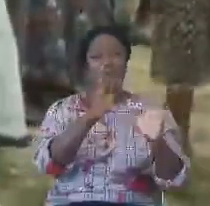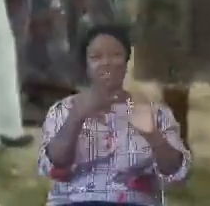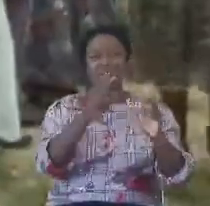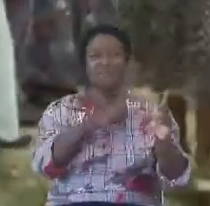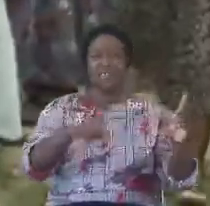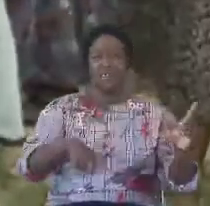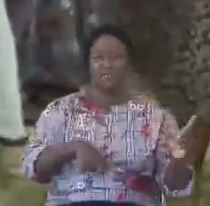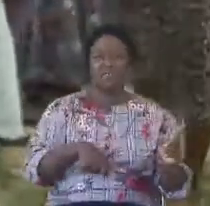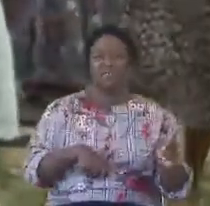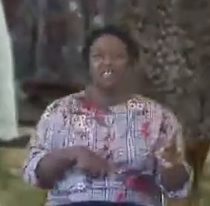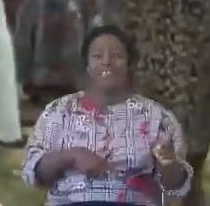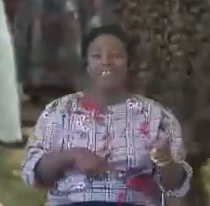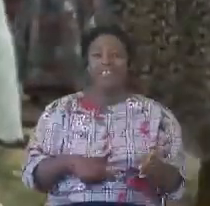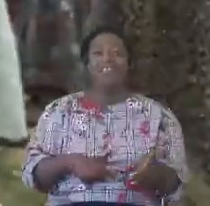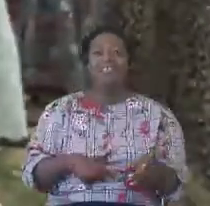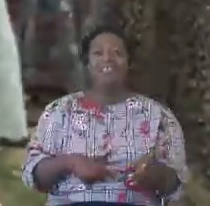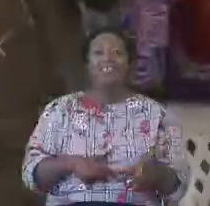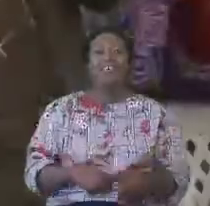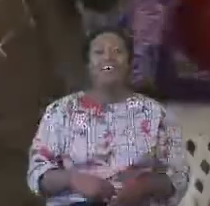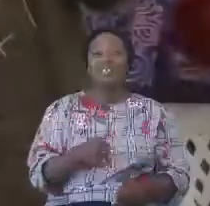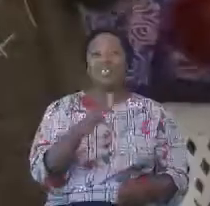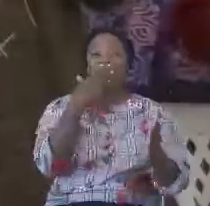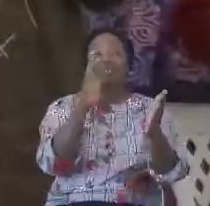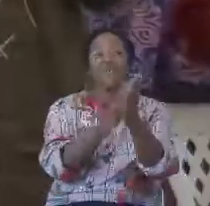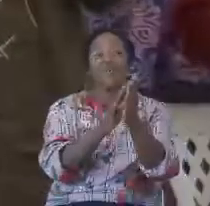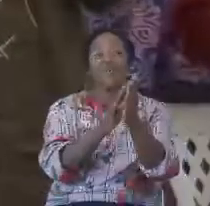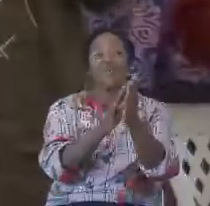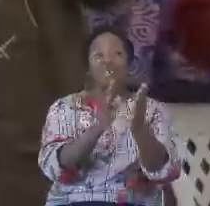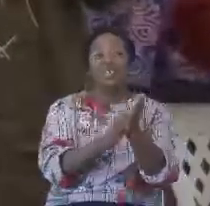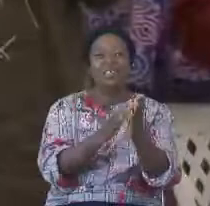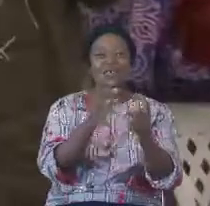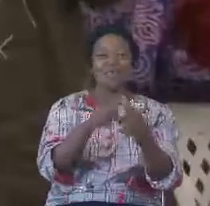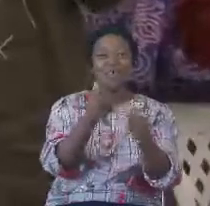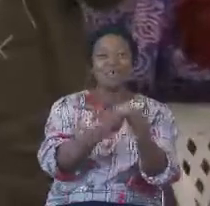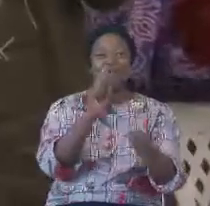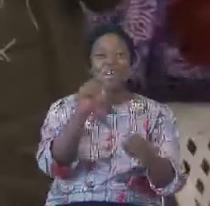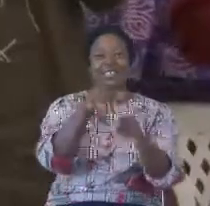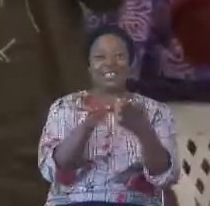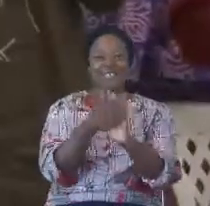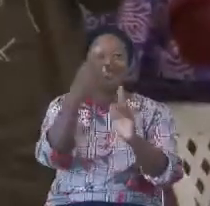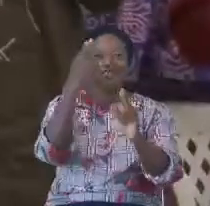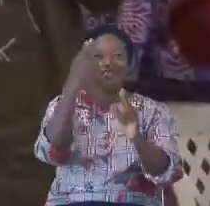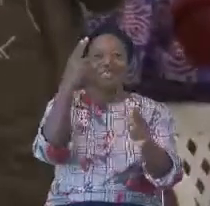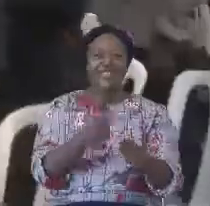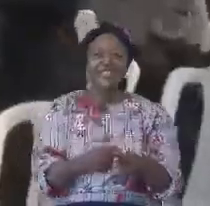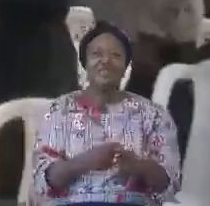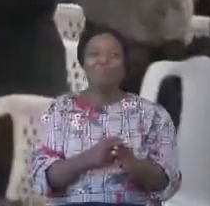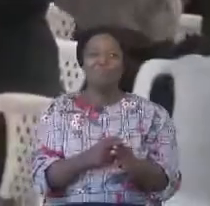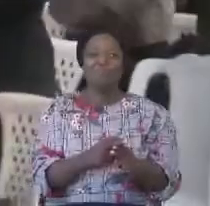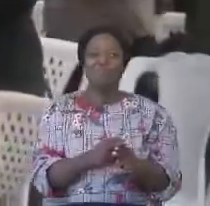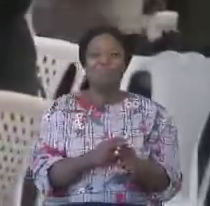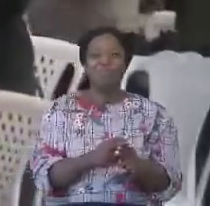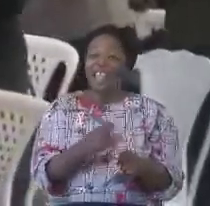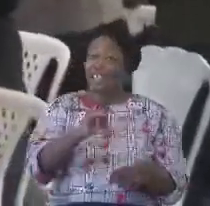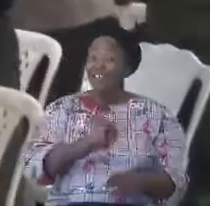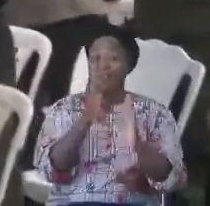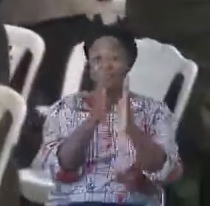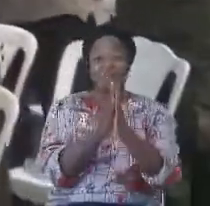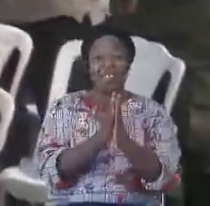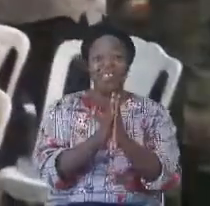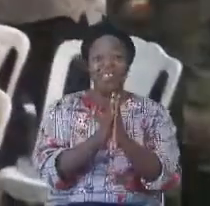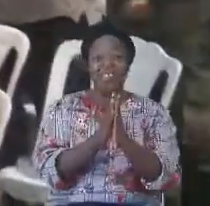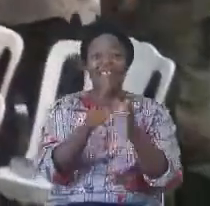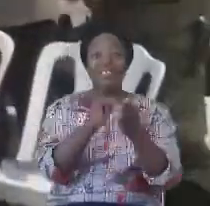totally giving to the Lord and rejoicing in the presence of the Lord. Congratulations, everyone,